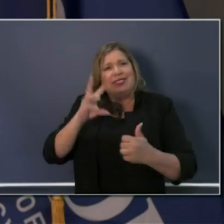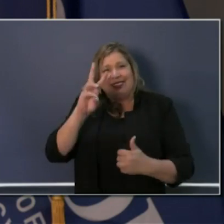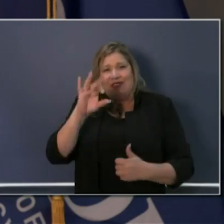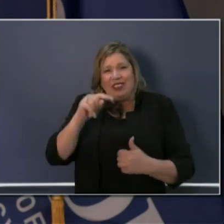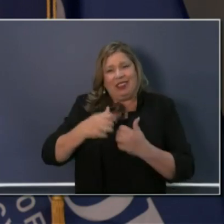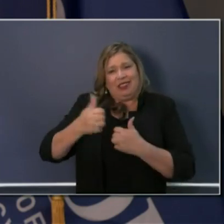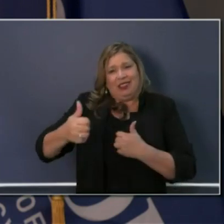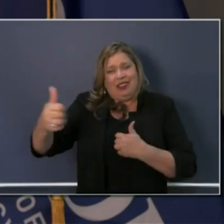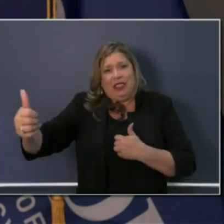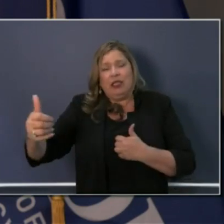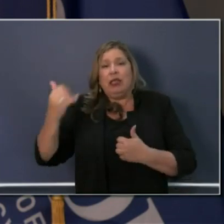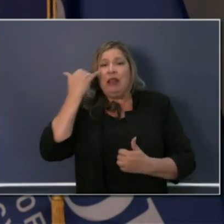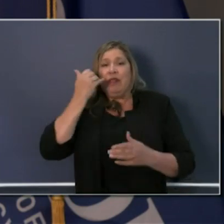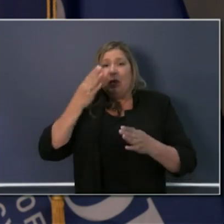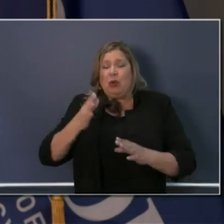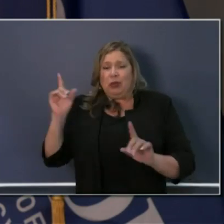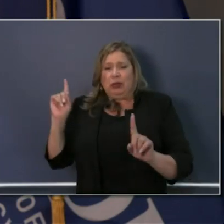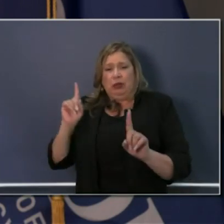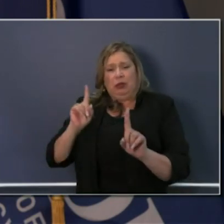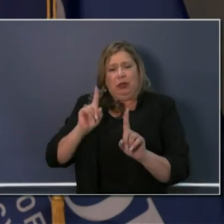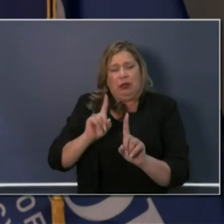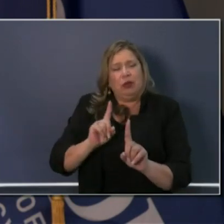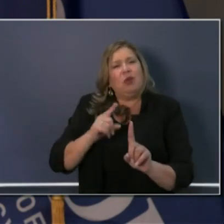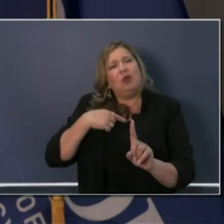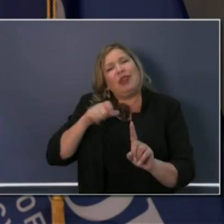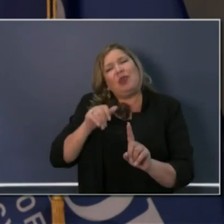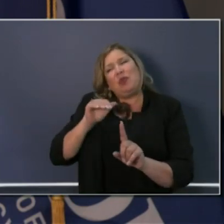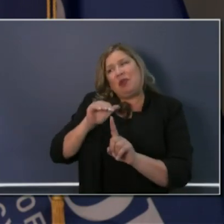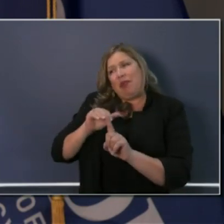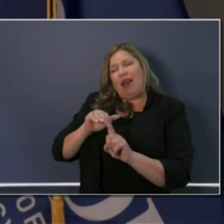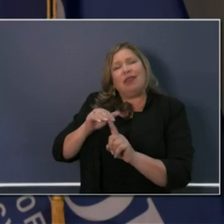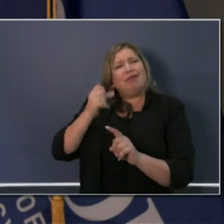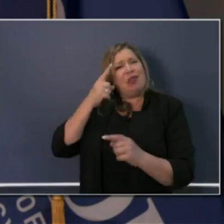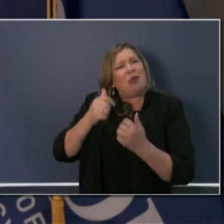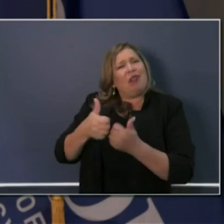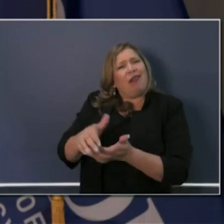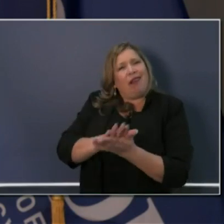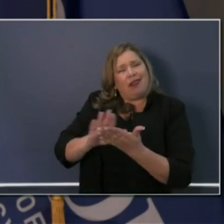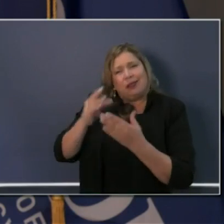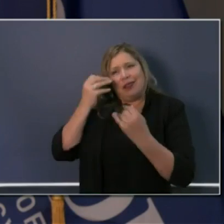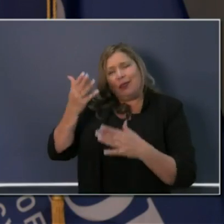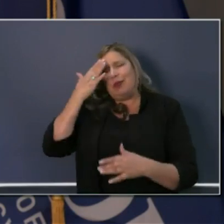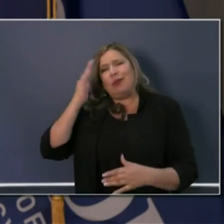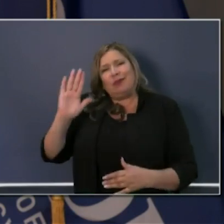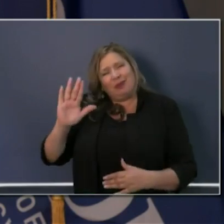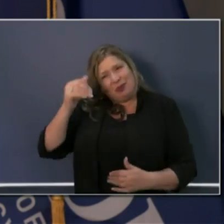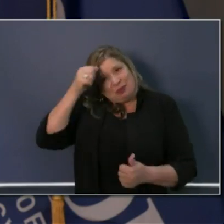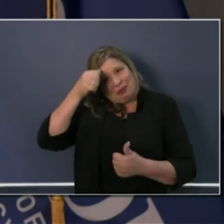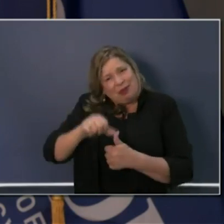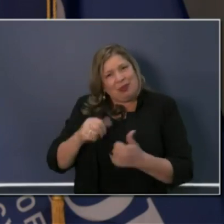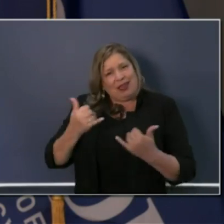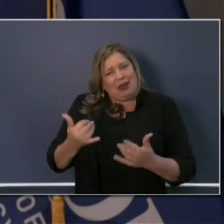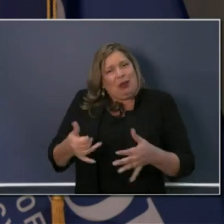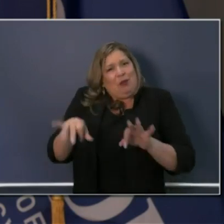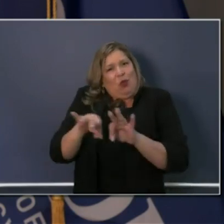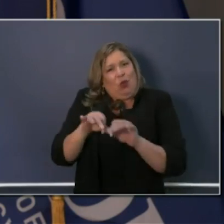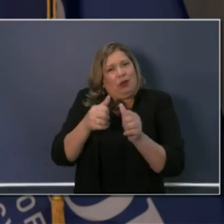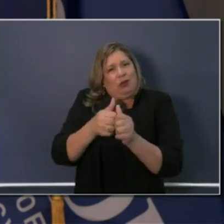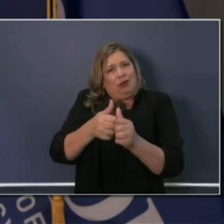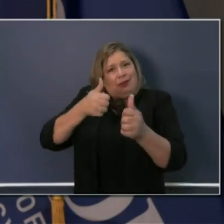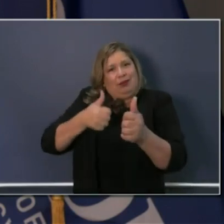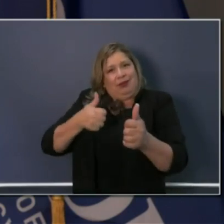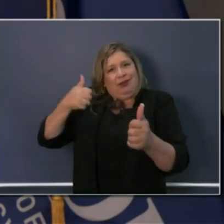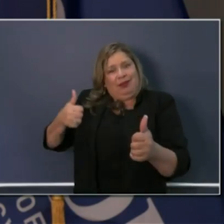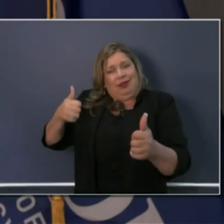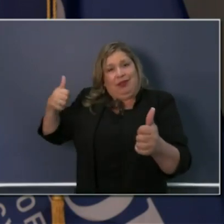up against one another to remind their neighbors in a loving way of those protocols and those processes. And I think you're also seeing images of people